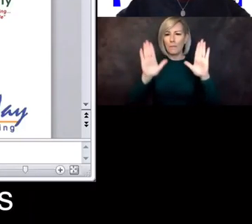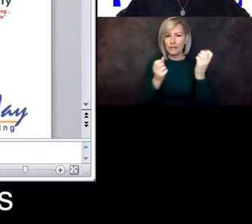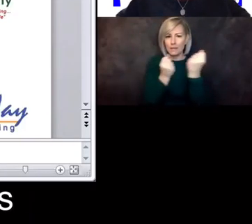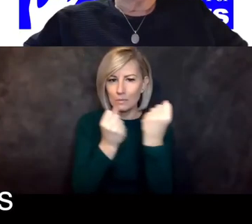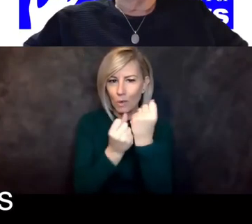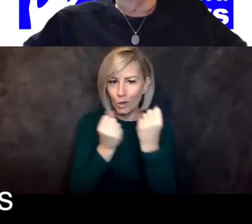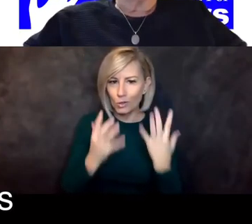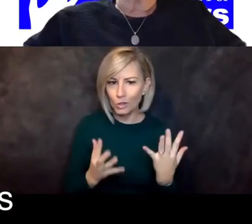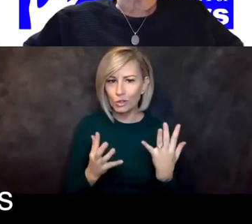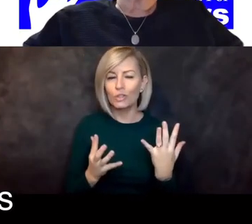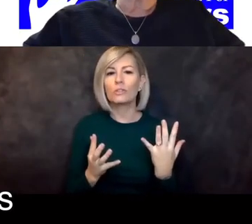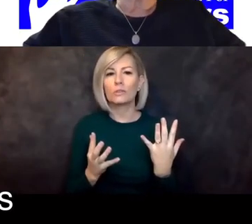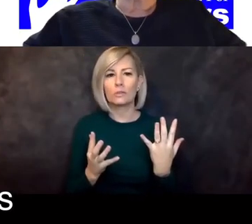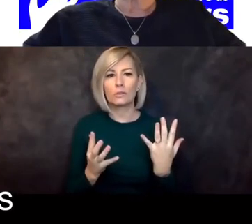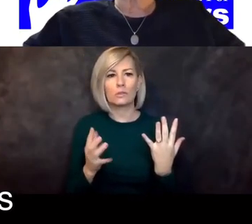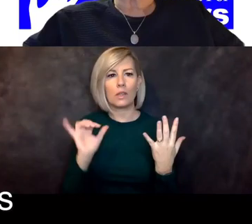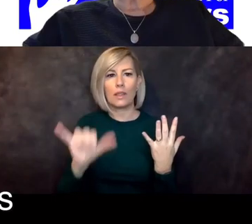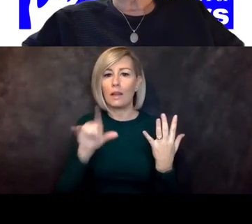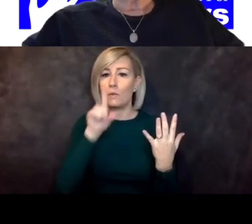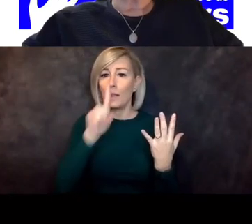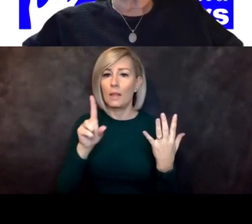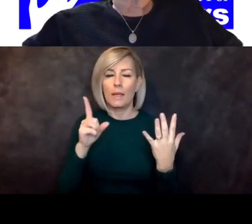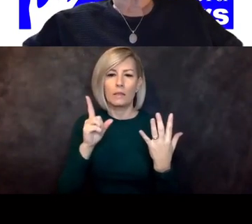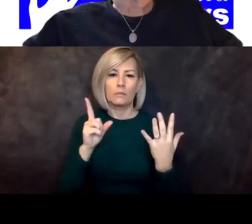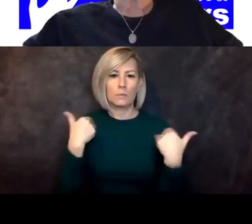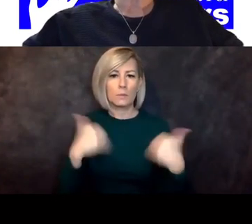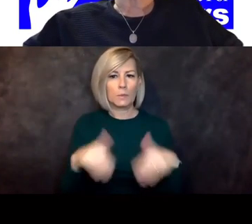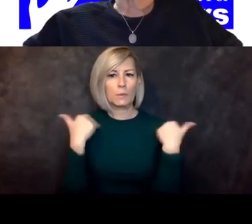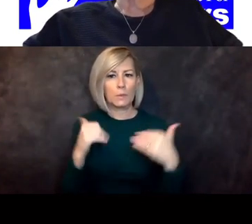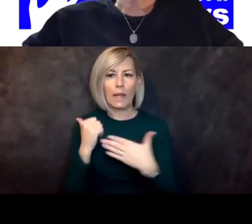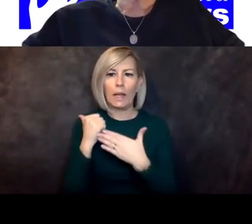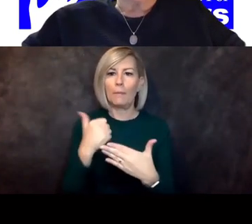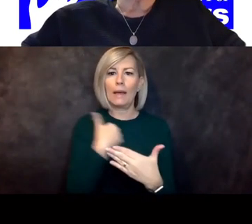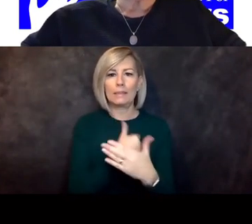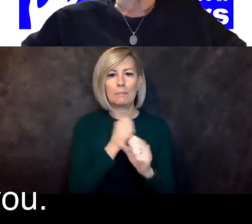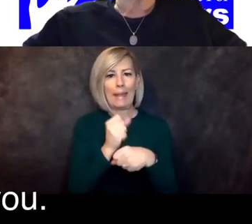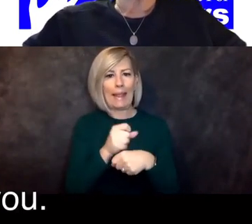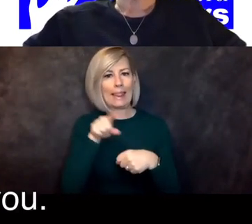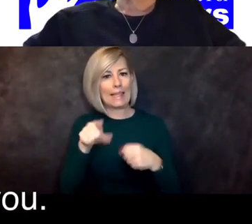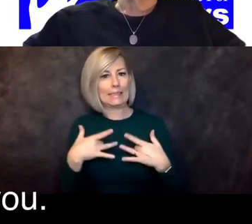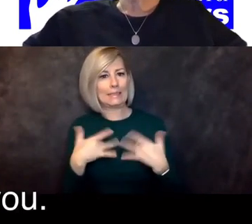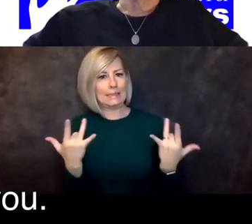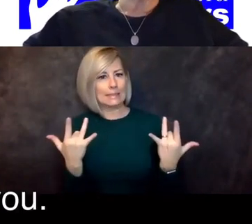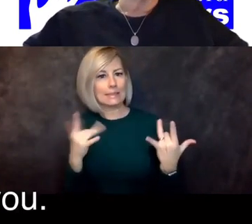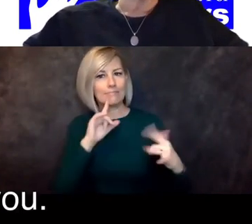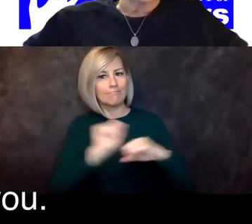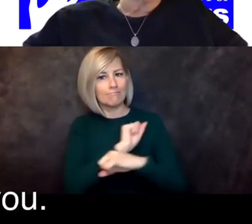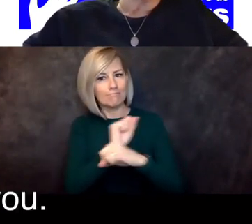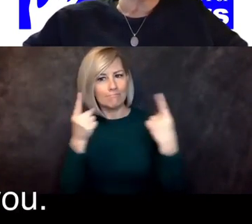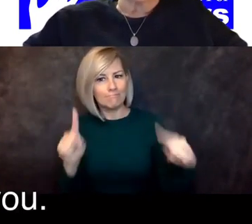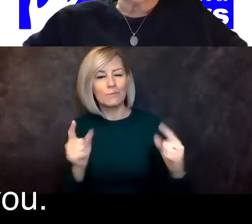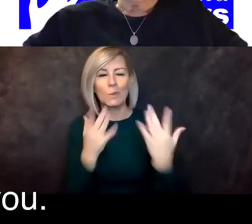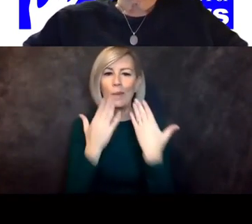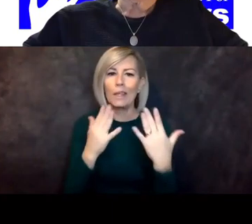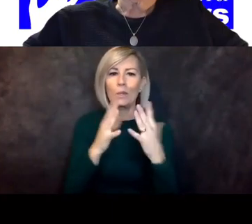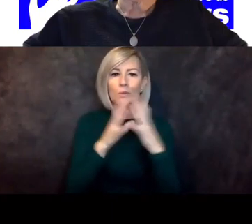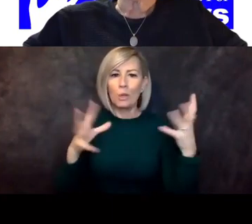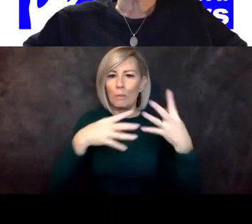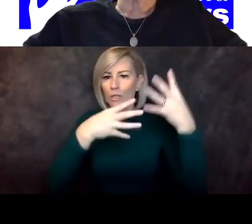that have been so generous and helped us to make this event a reality. So, thank you so much, all of you.